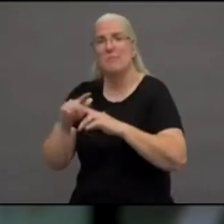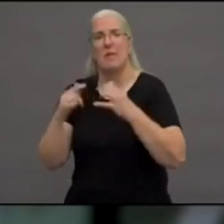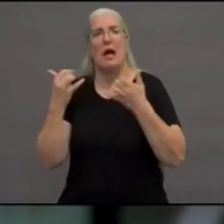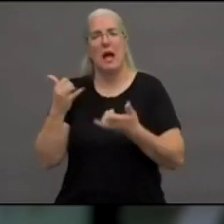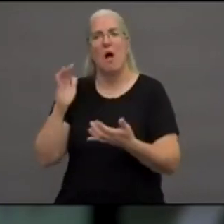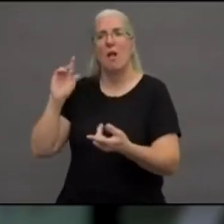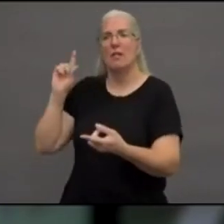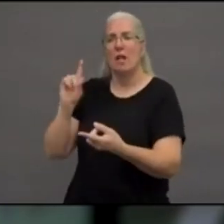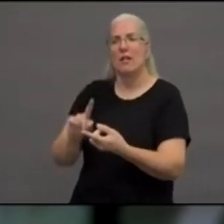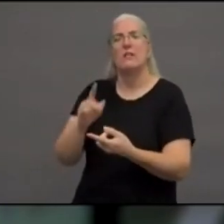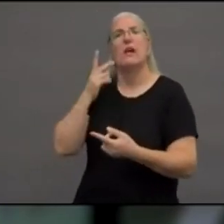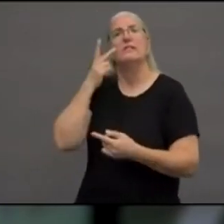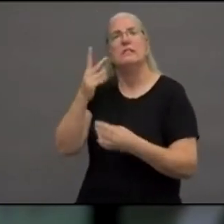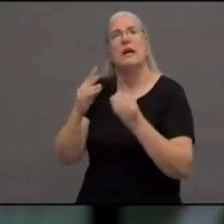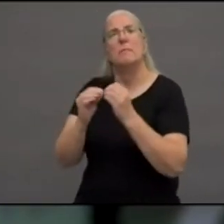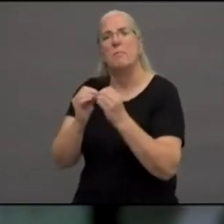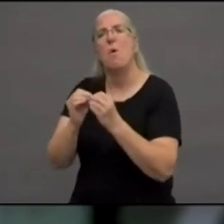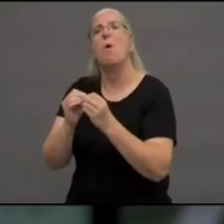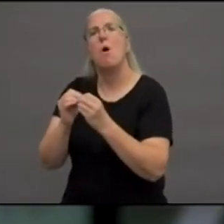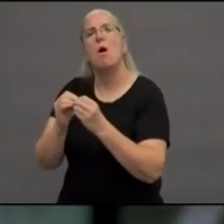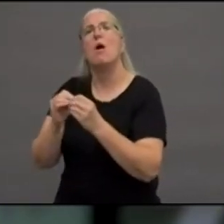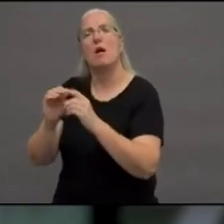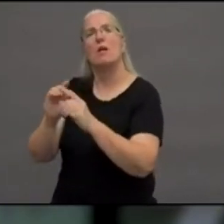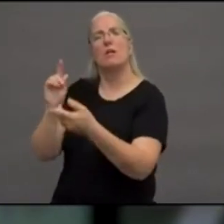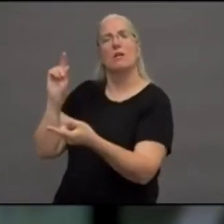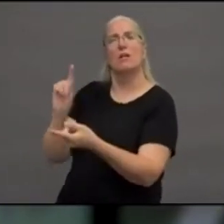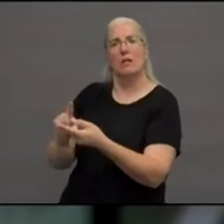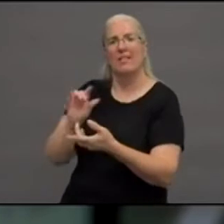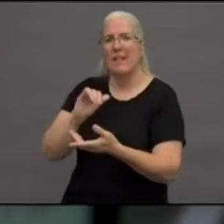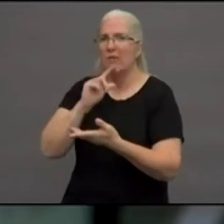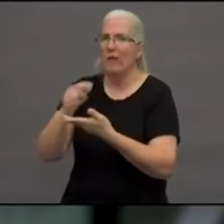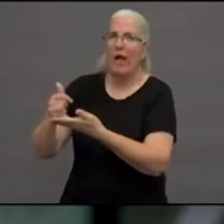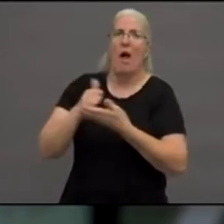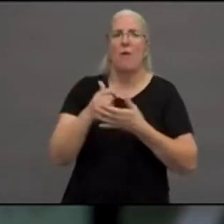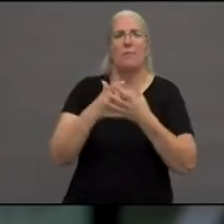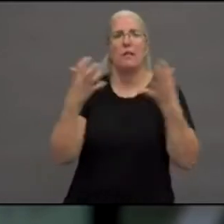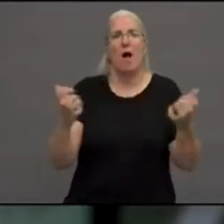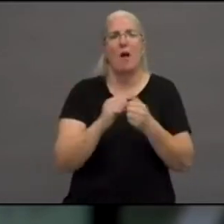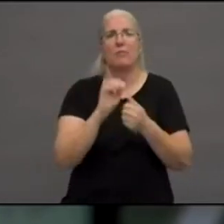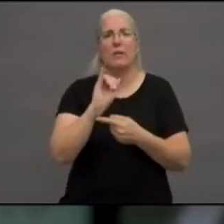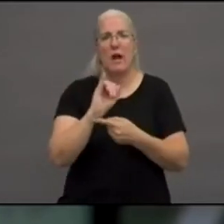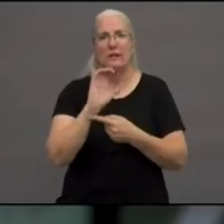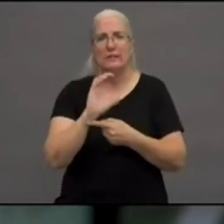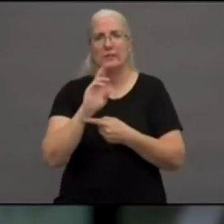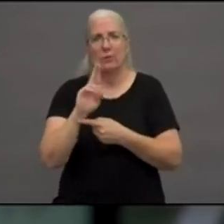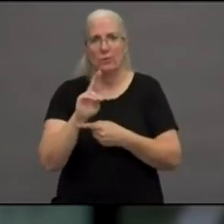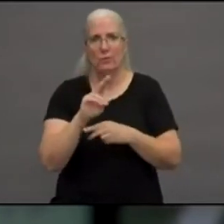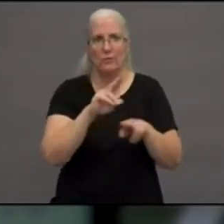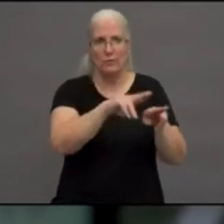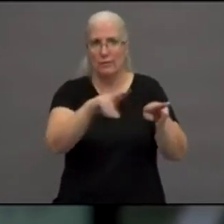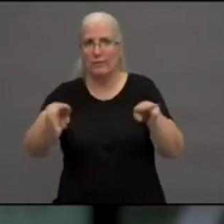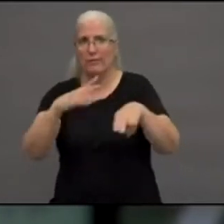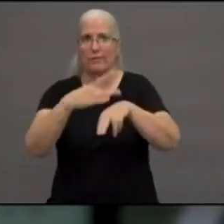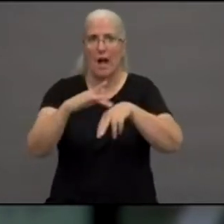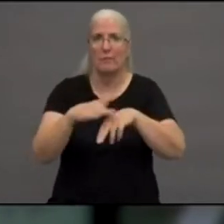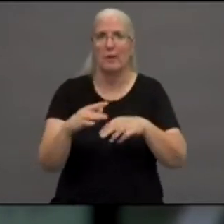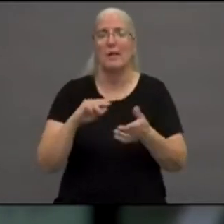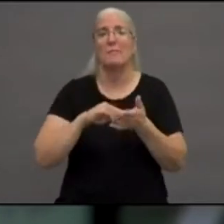ICU capacity and our ability to take other medical emergencies that are non-COVID.